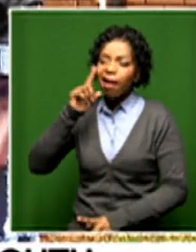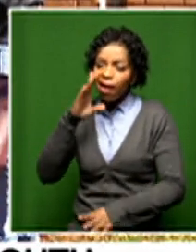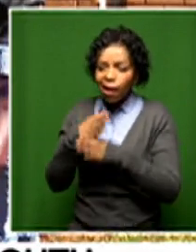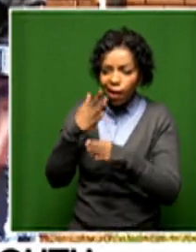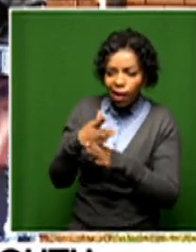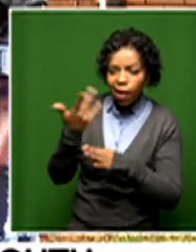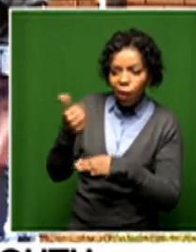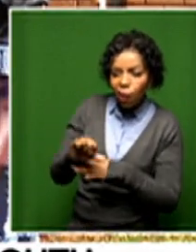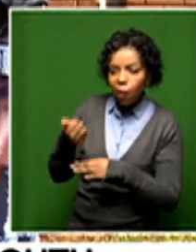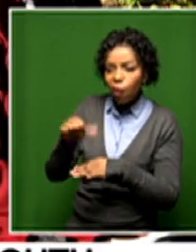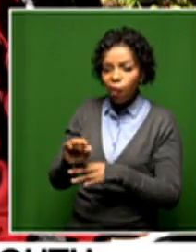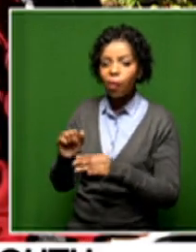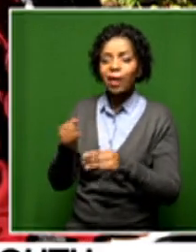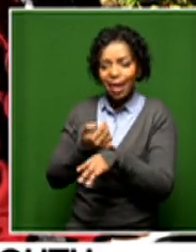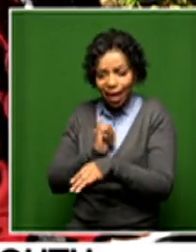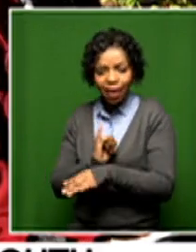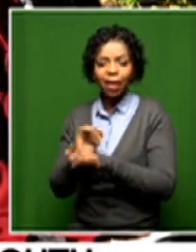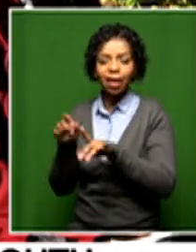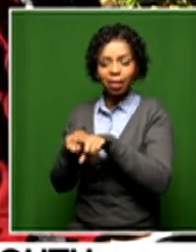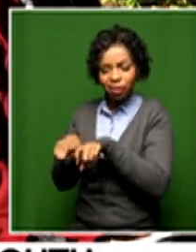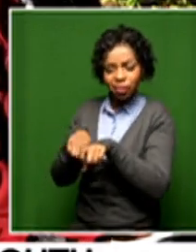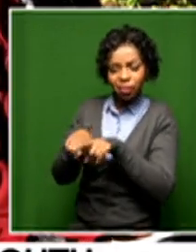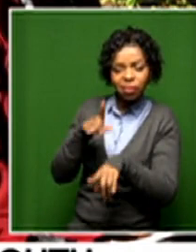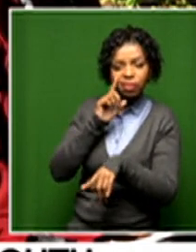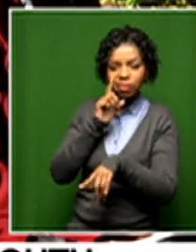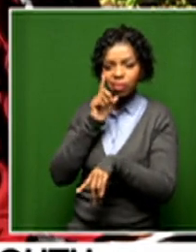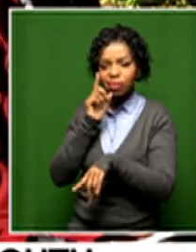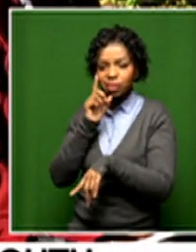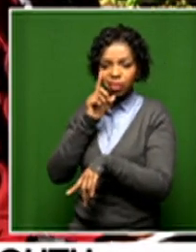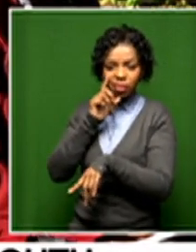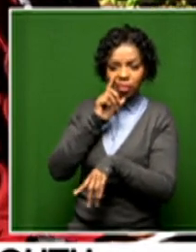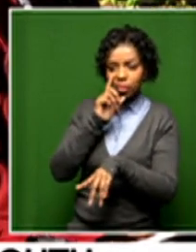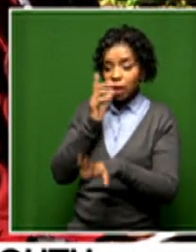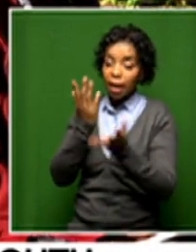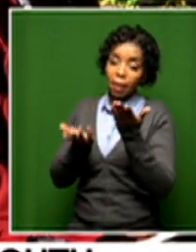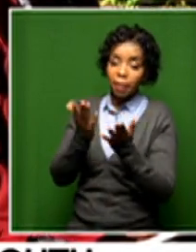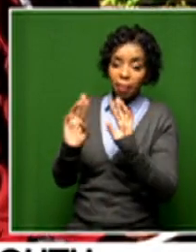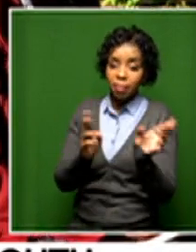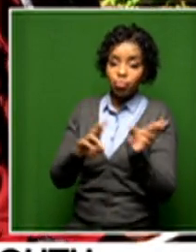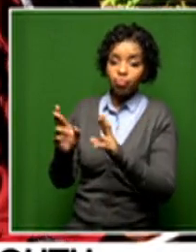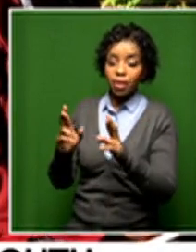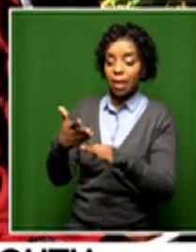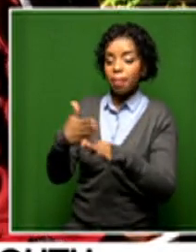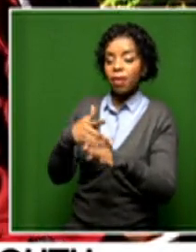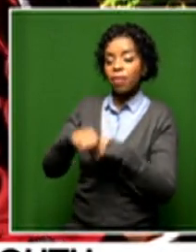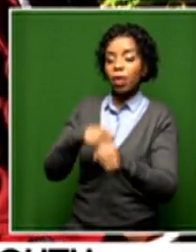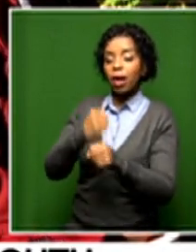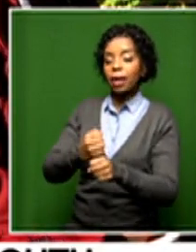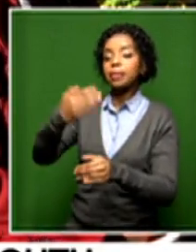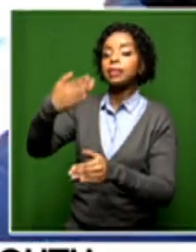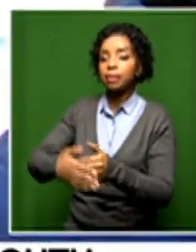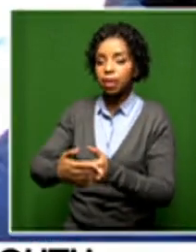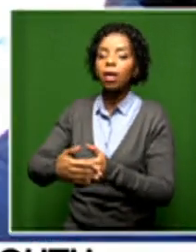that some, if they are successful, some could be ready from around the end of the year. But whether we can have that